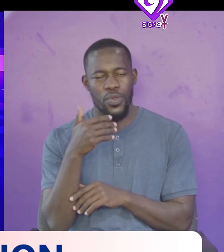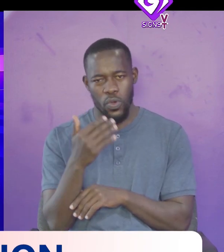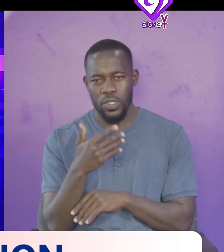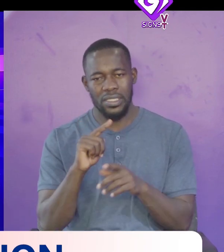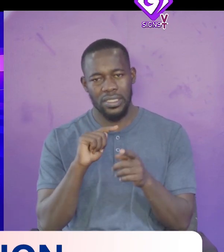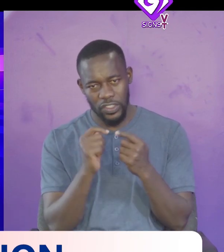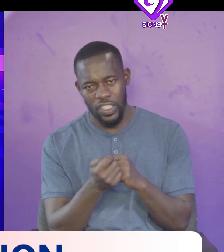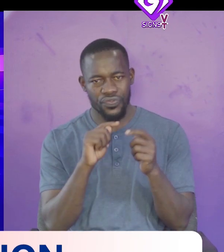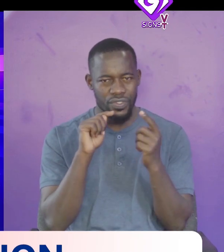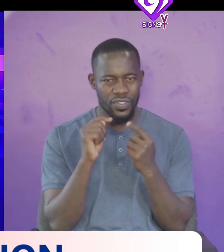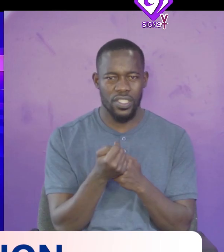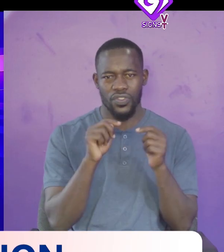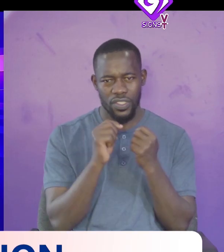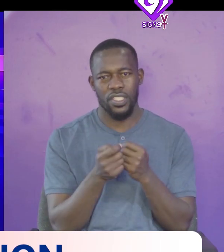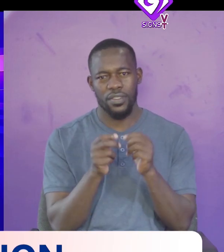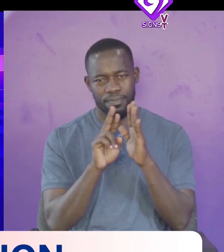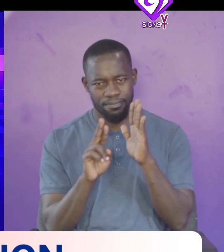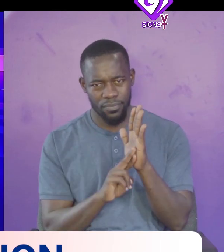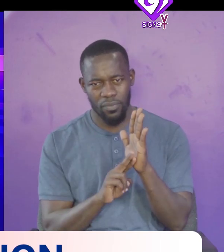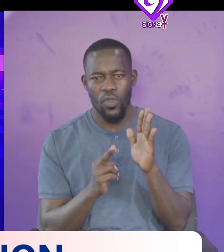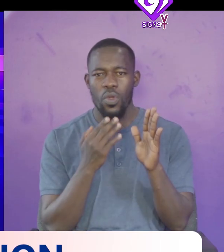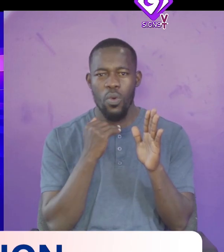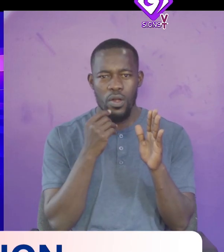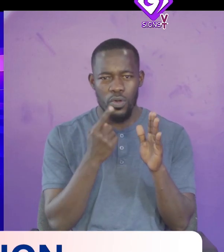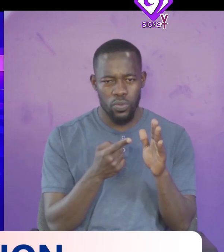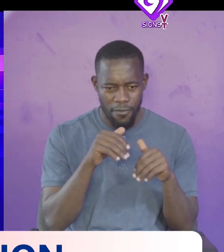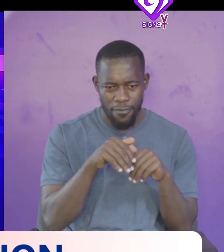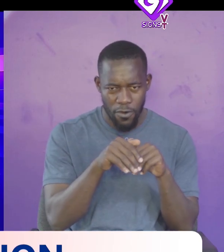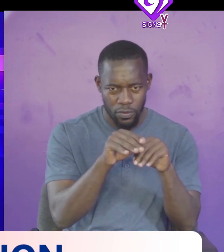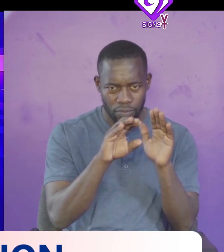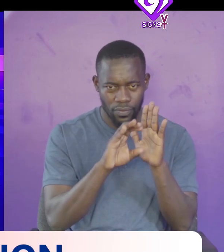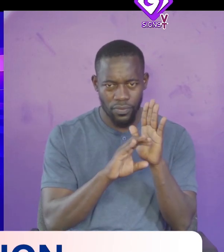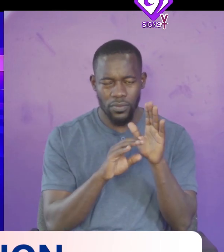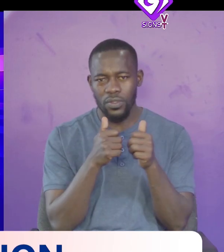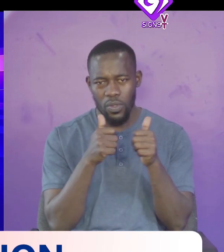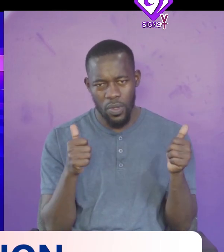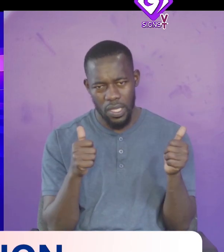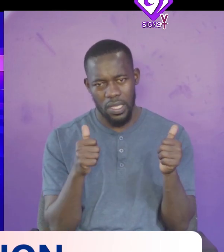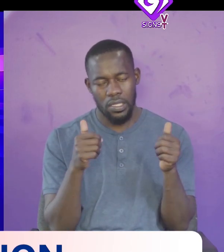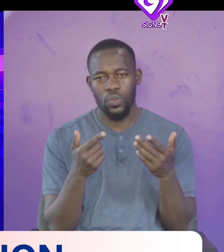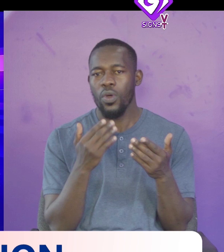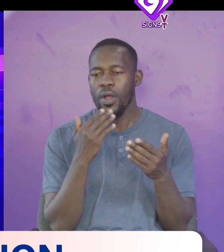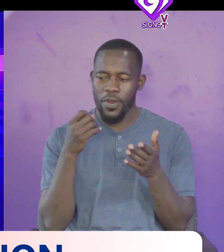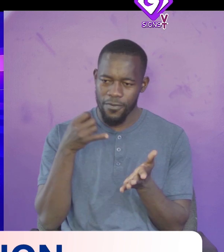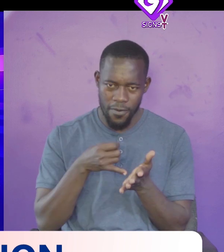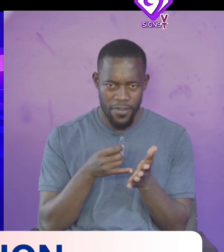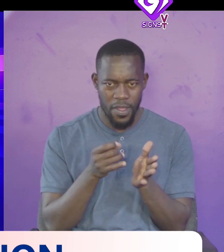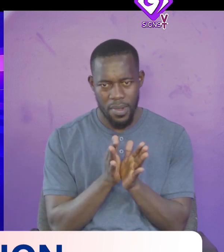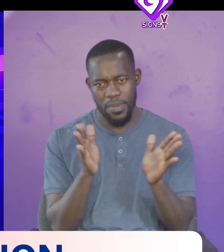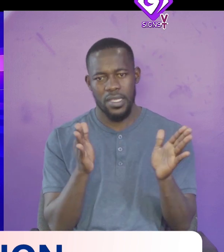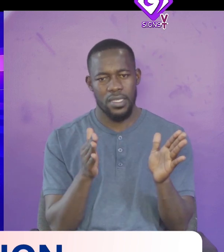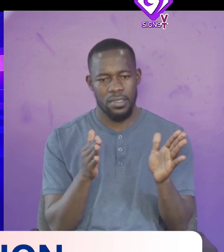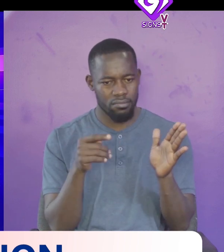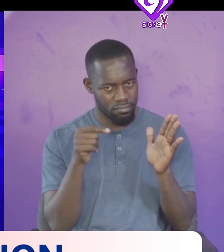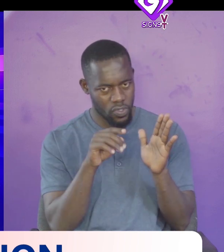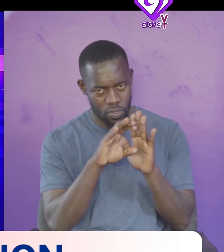We want to lift the constitution up. Jonah. Okay. We want to lift it up to bring the people into it. And we even have some changes